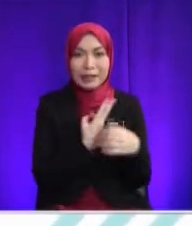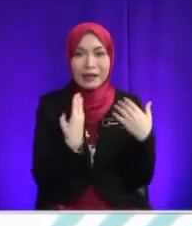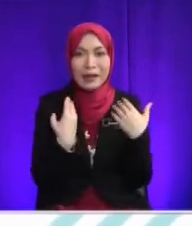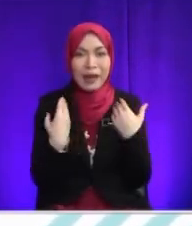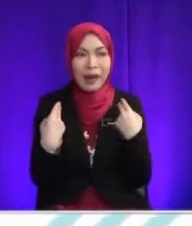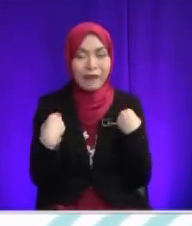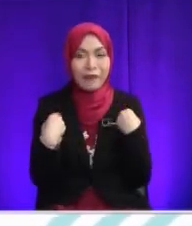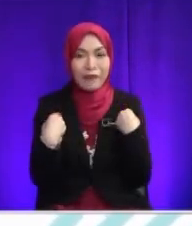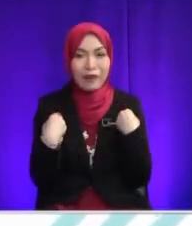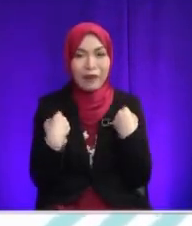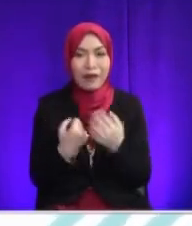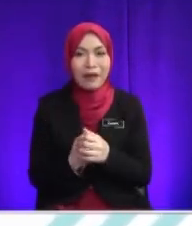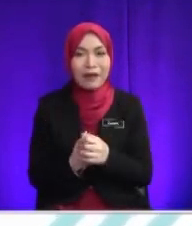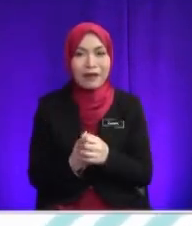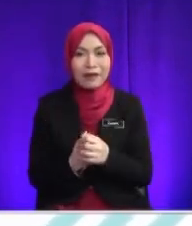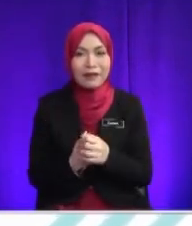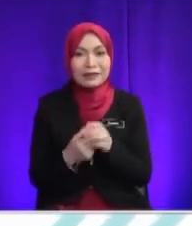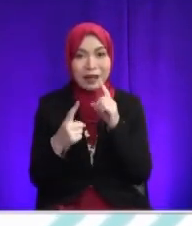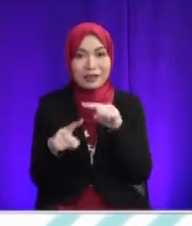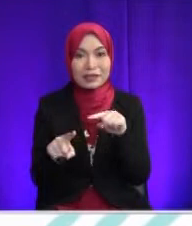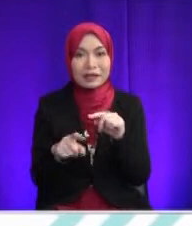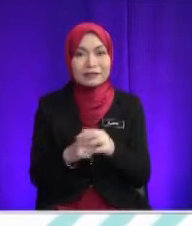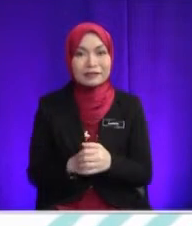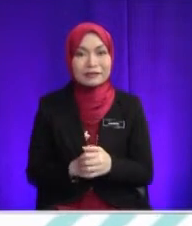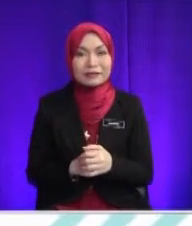Alright, Nana, so what do you think is the answer?